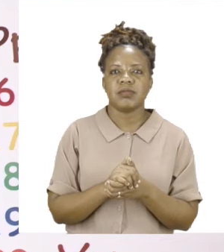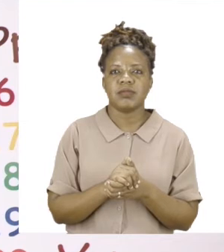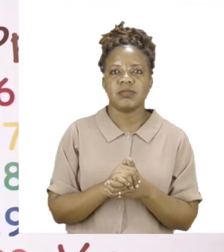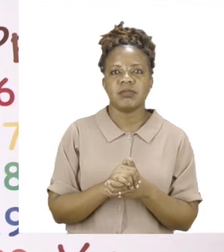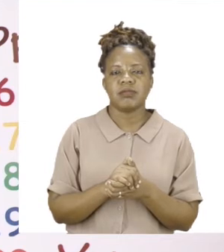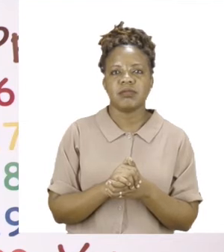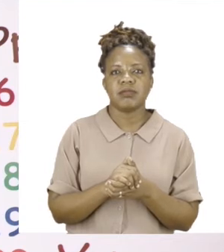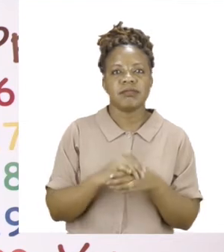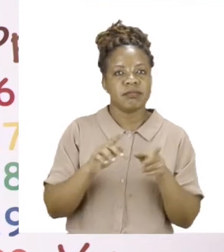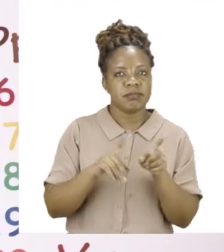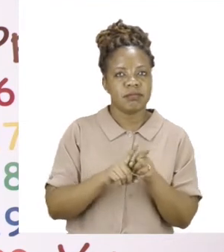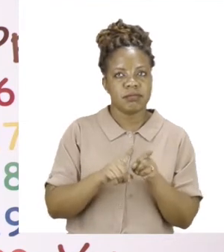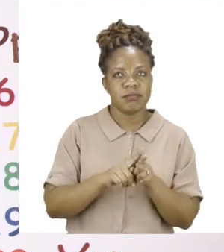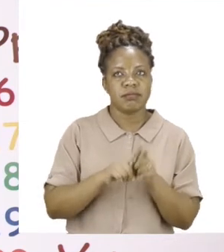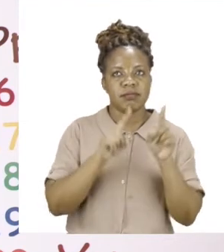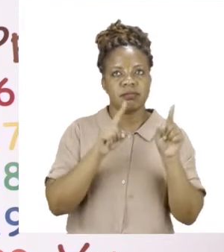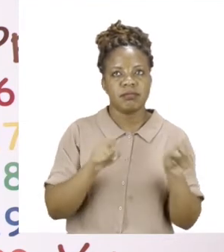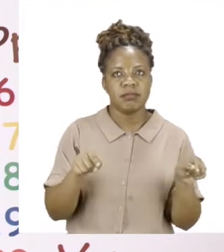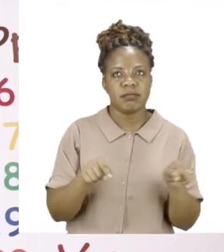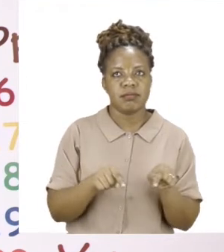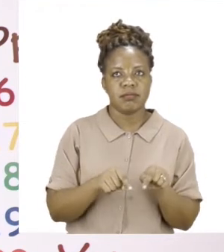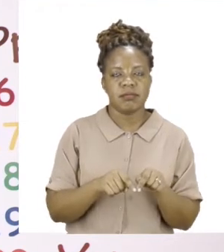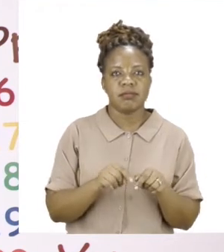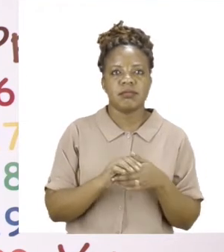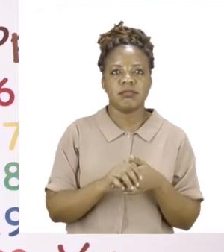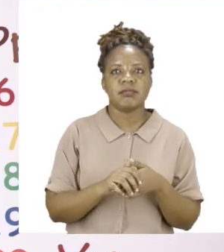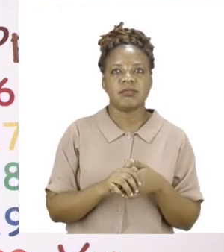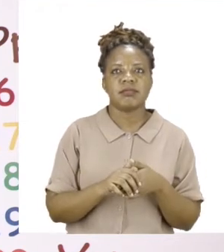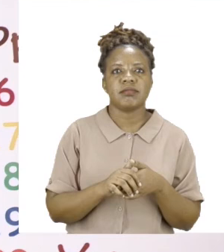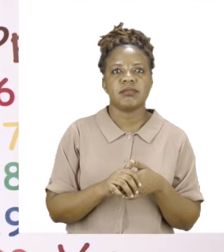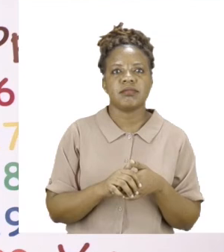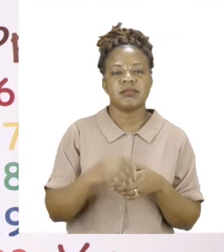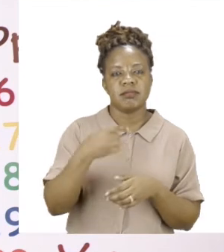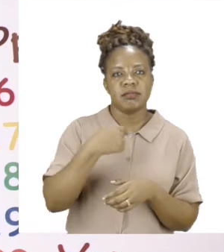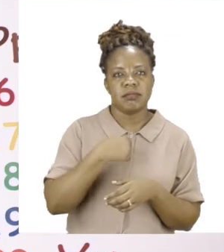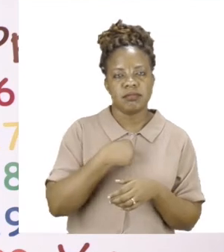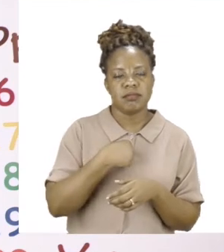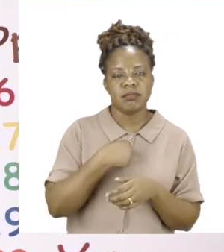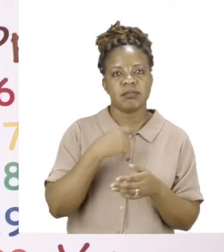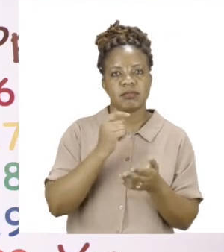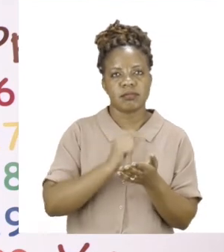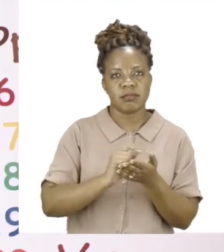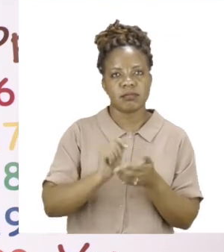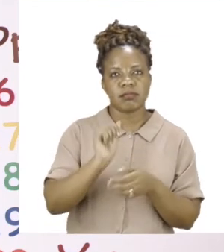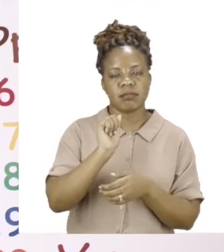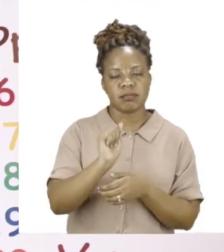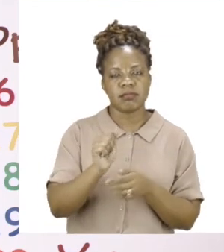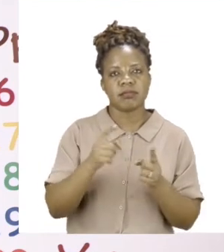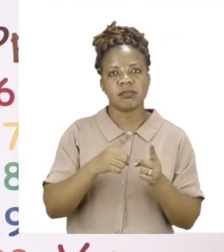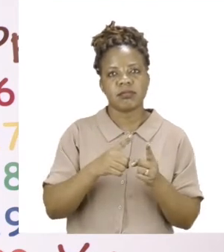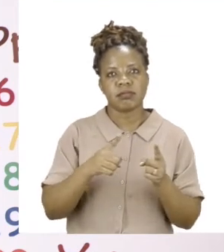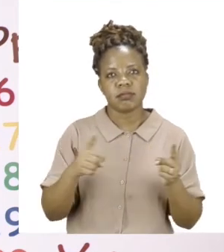at the end. So let us now read our correct sentence. I wrote